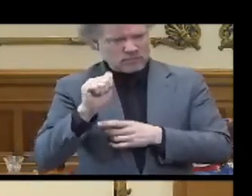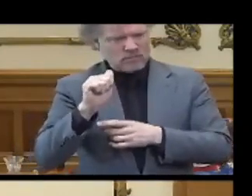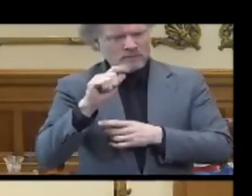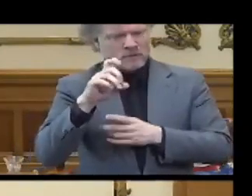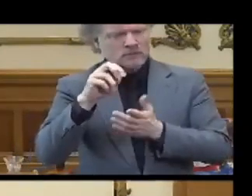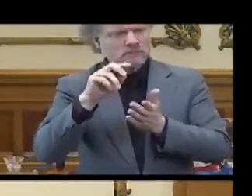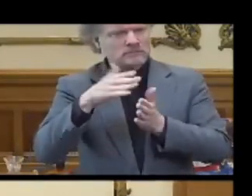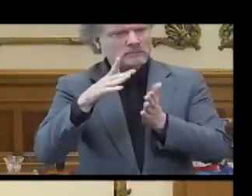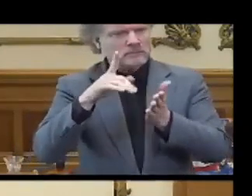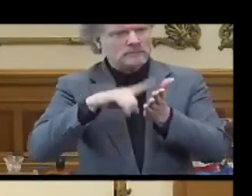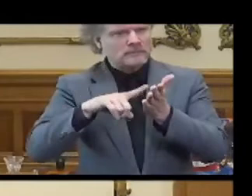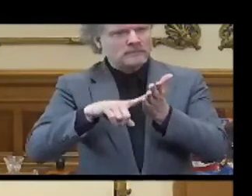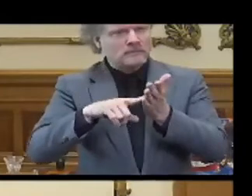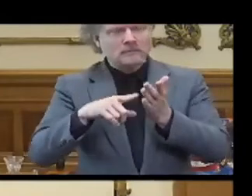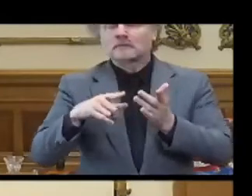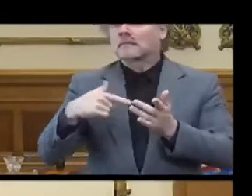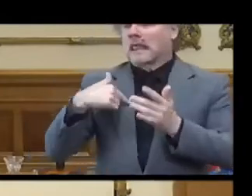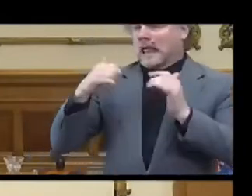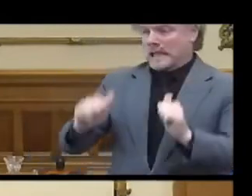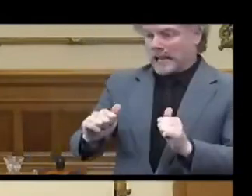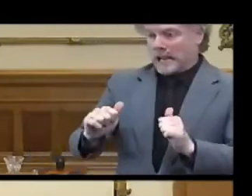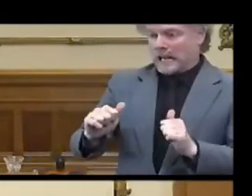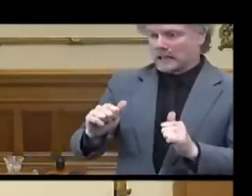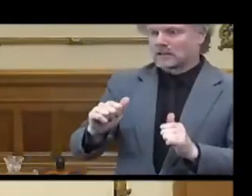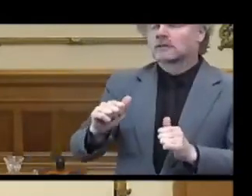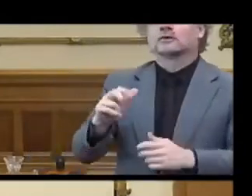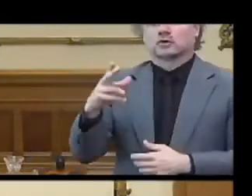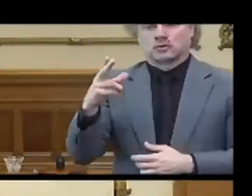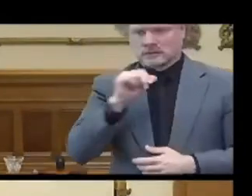investigation. I can, and it's not.